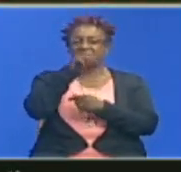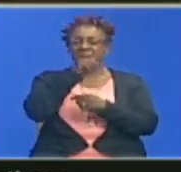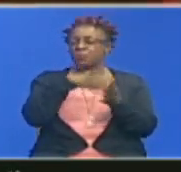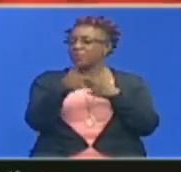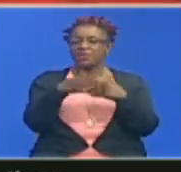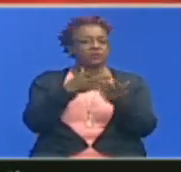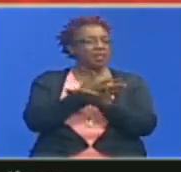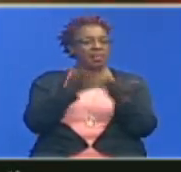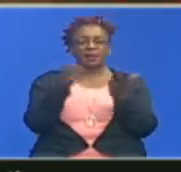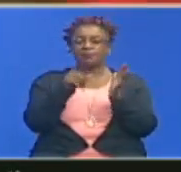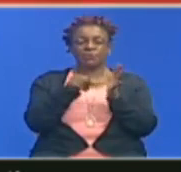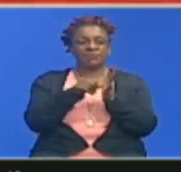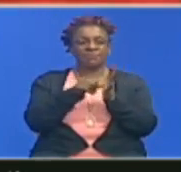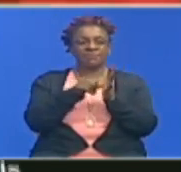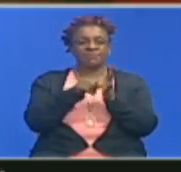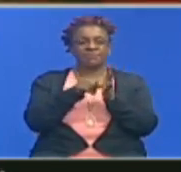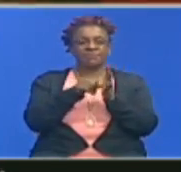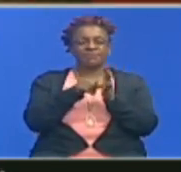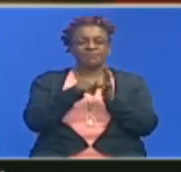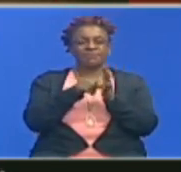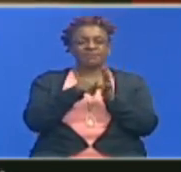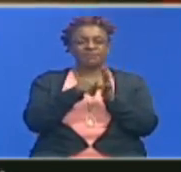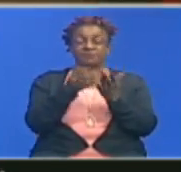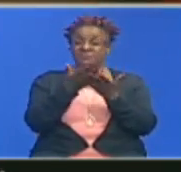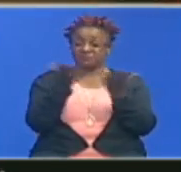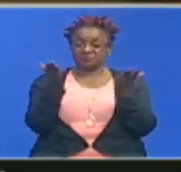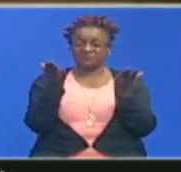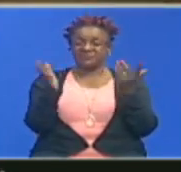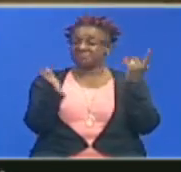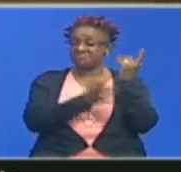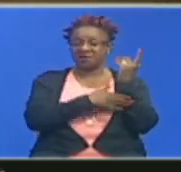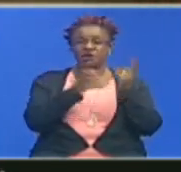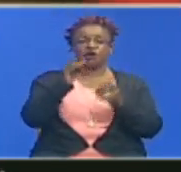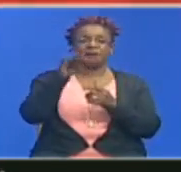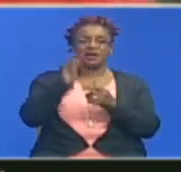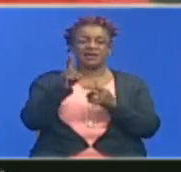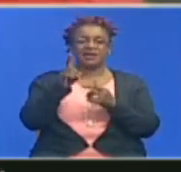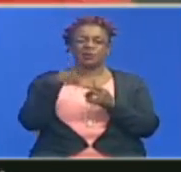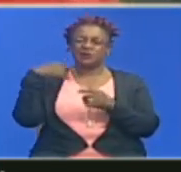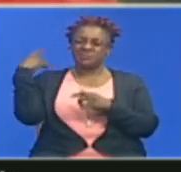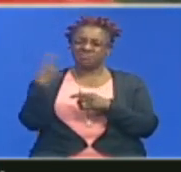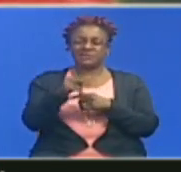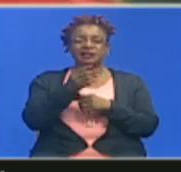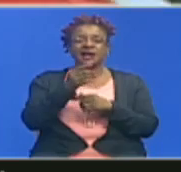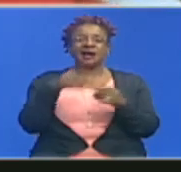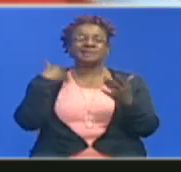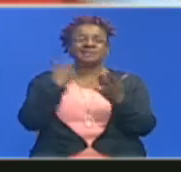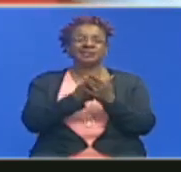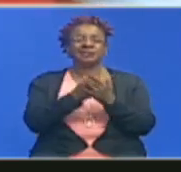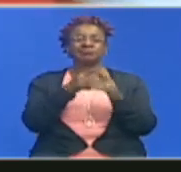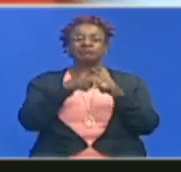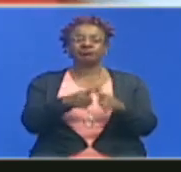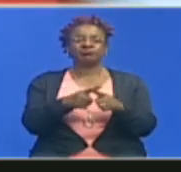hurdle. The pig was termed as a bad omen and stoned to death by angry residents who later said it